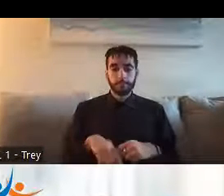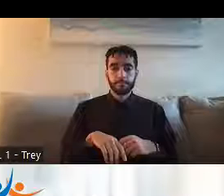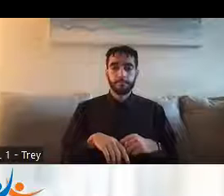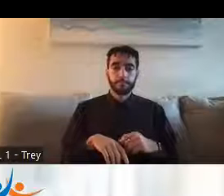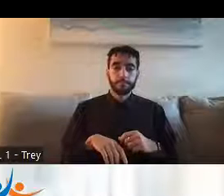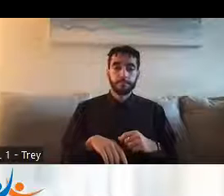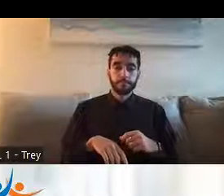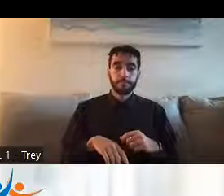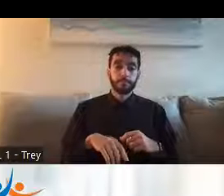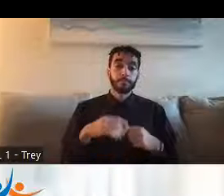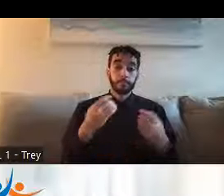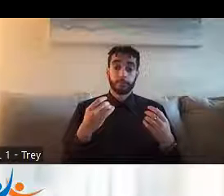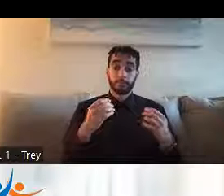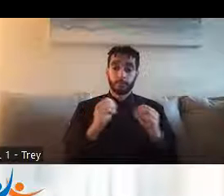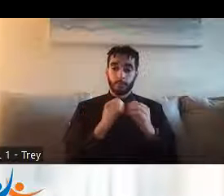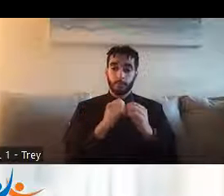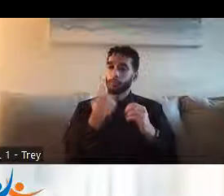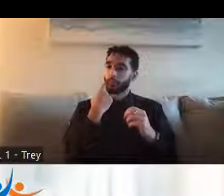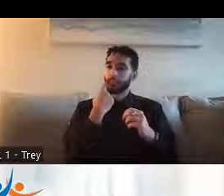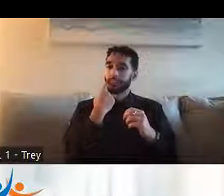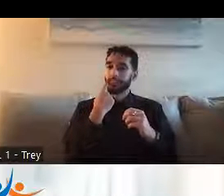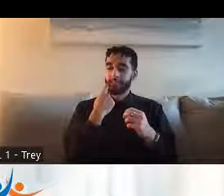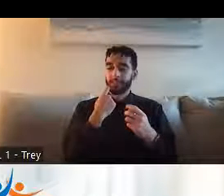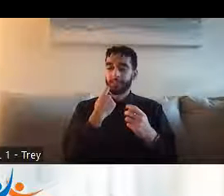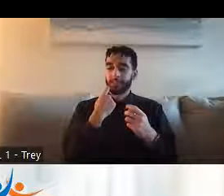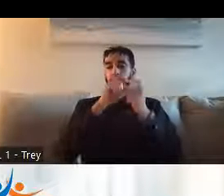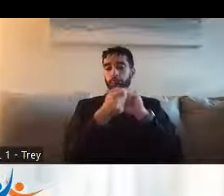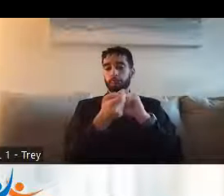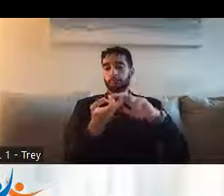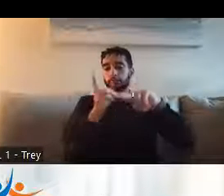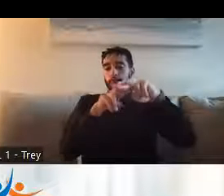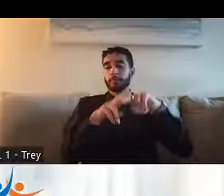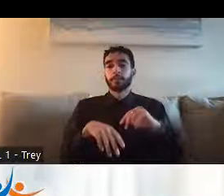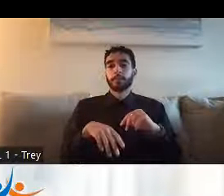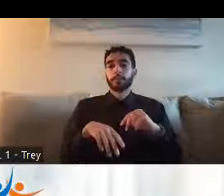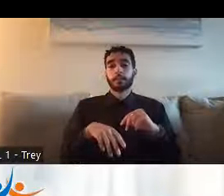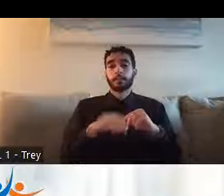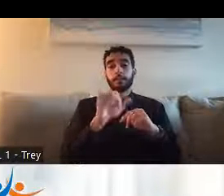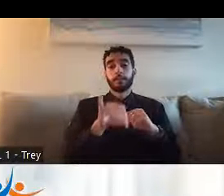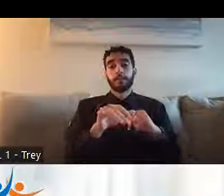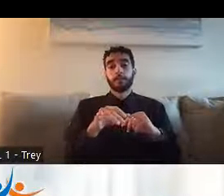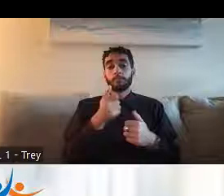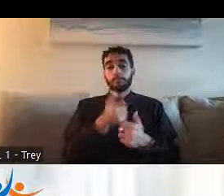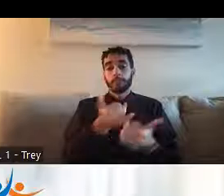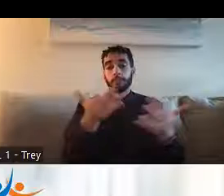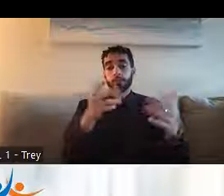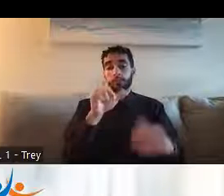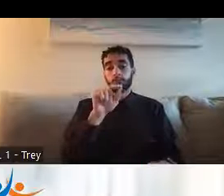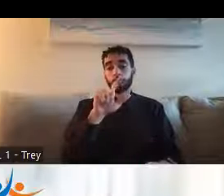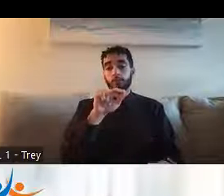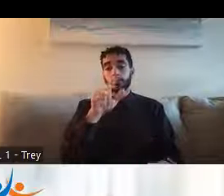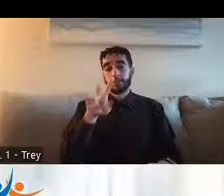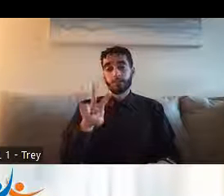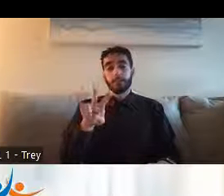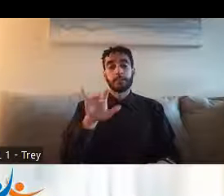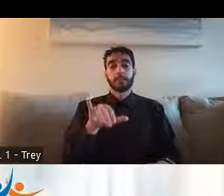recently, it was updated and the 2023 to 2027 roadmap was released to advance cognitive health as